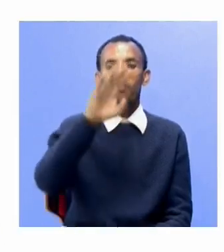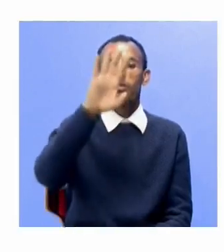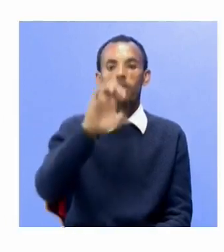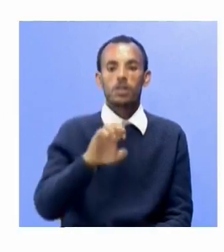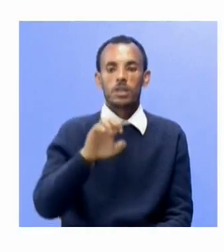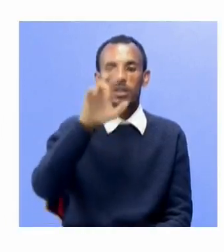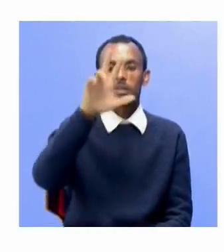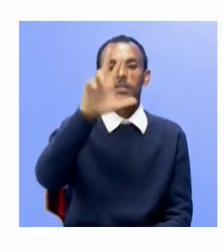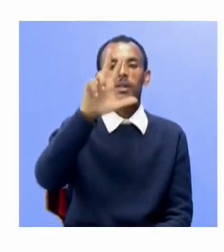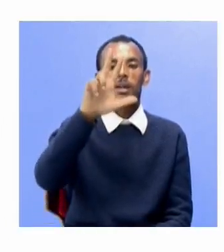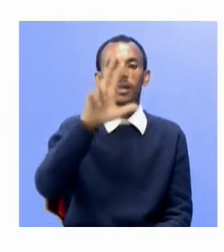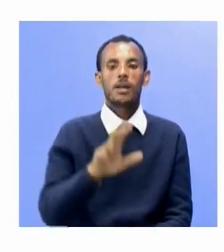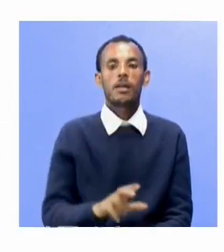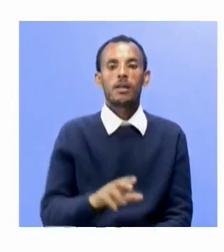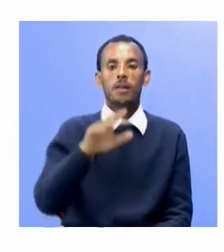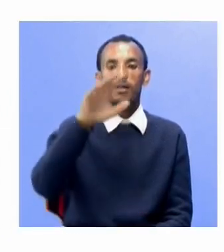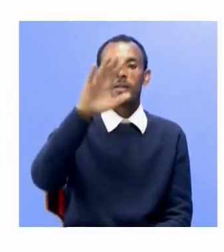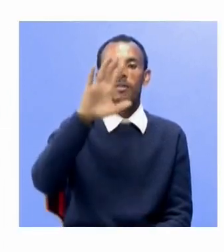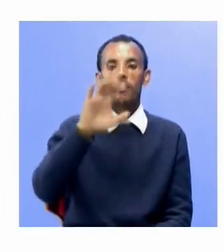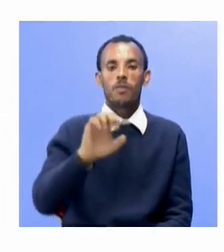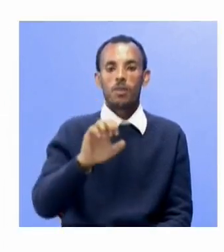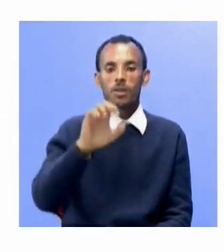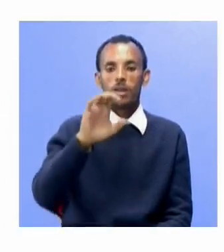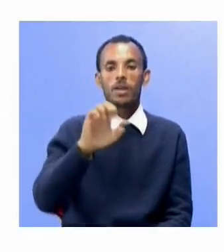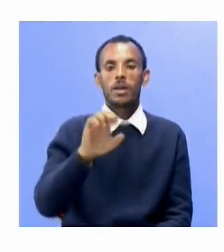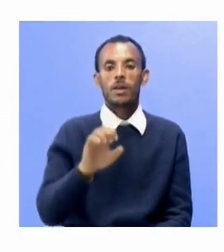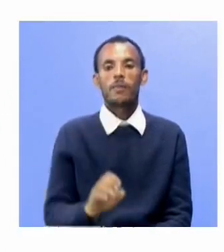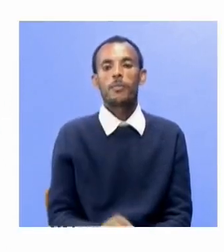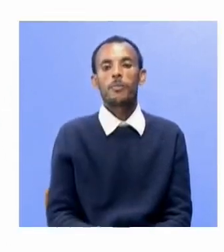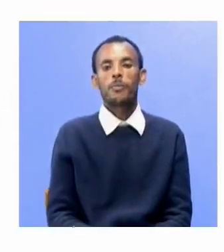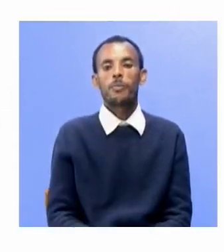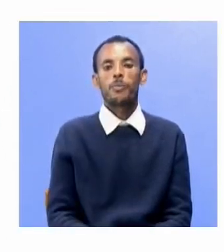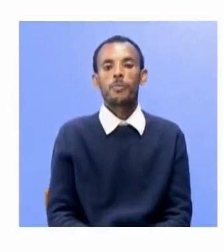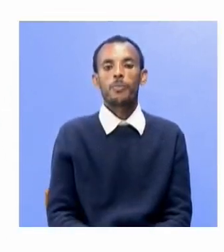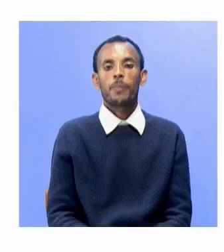43, 40,